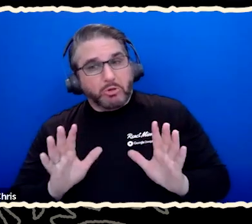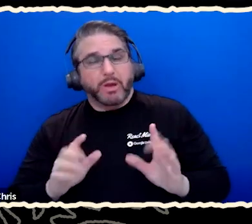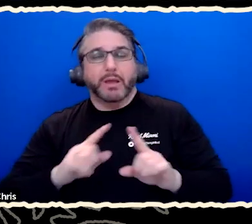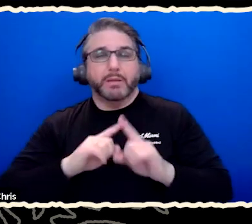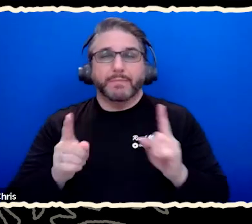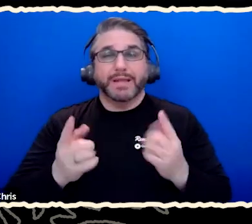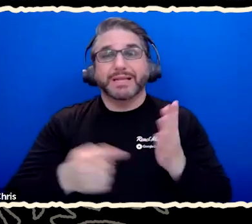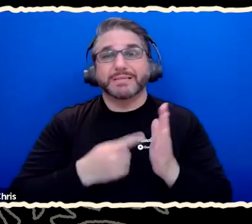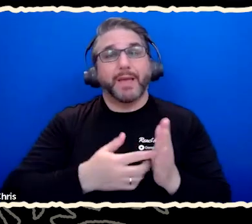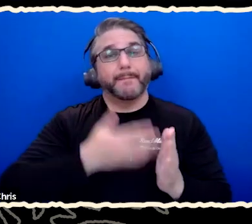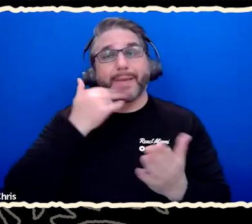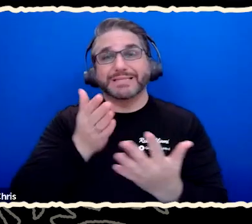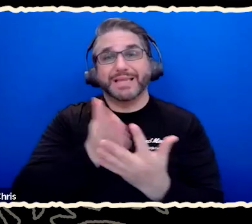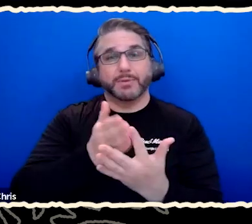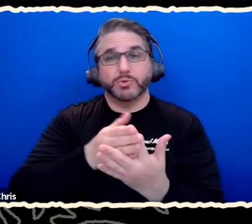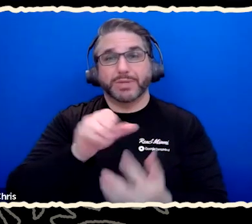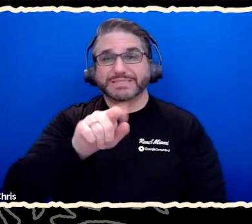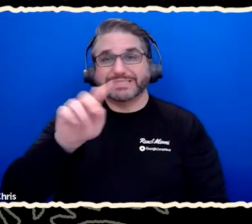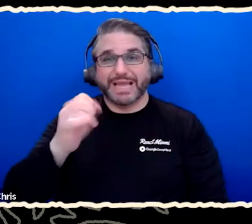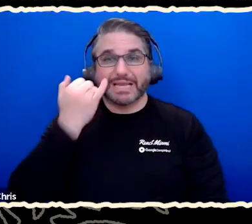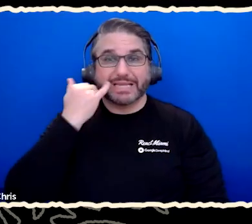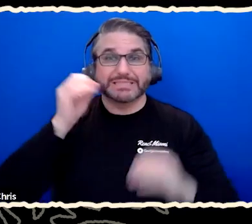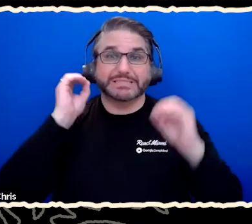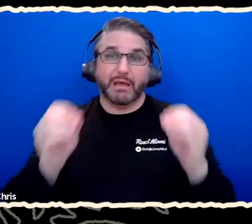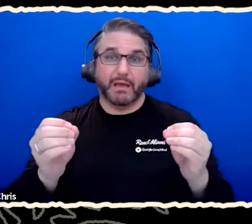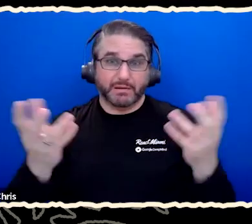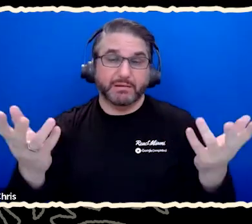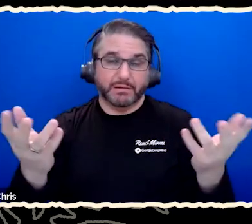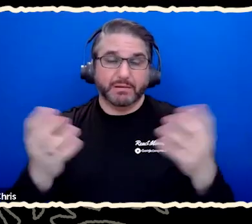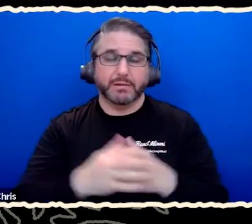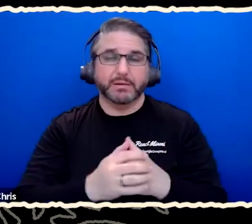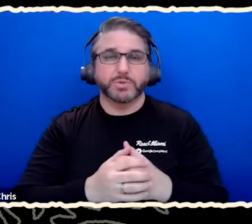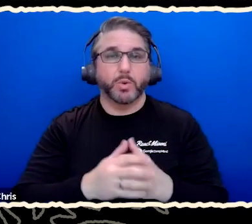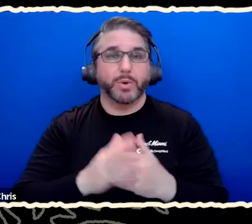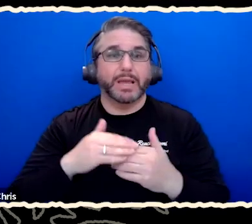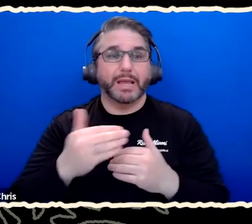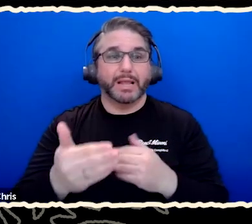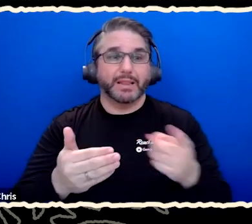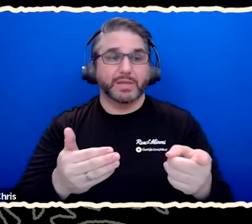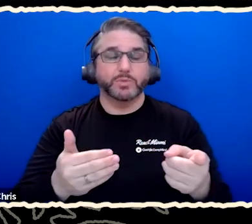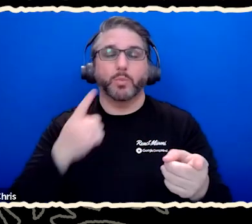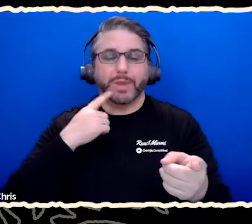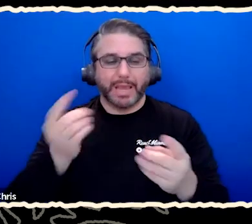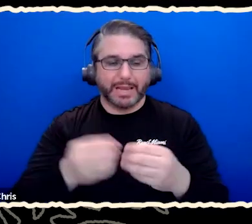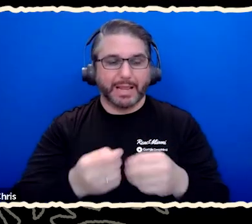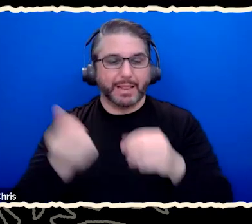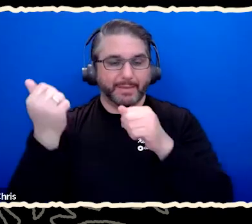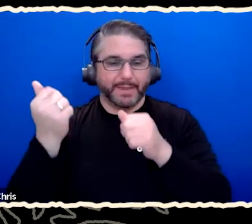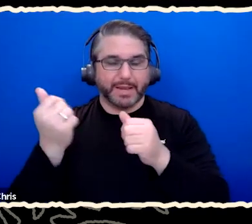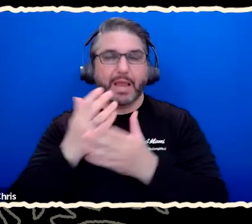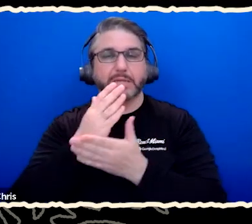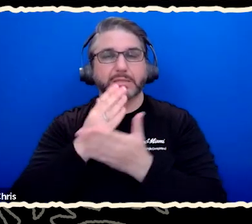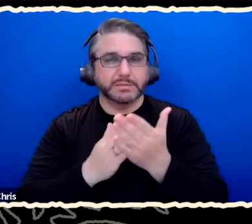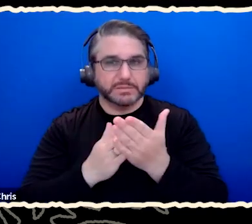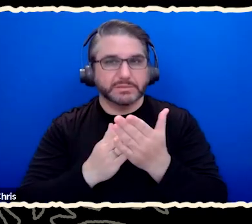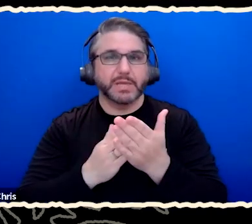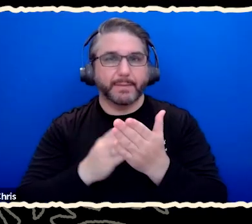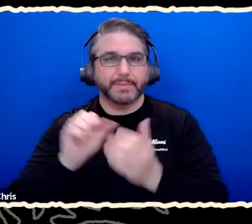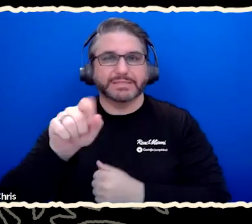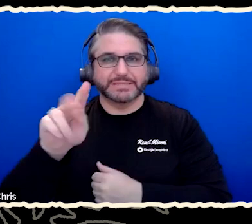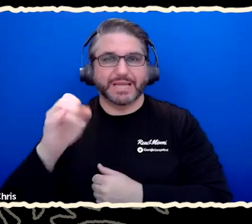could be none at all. And in Next.js, we can eliminate certain states by caching parts of the